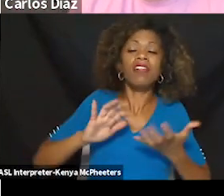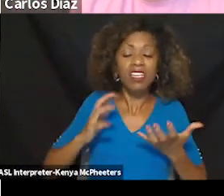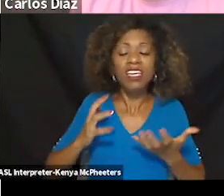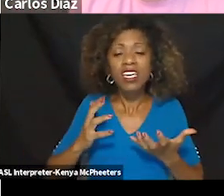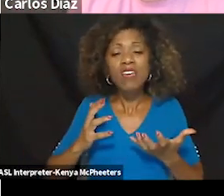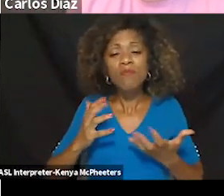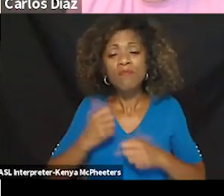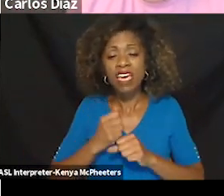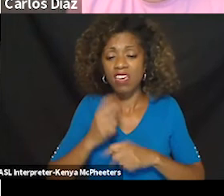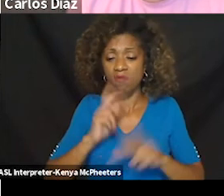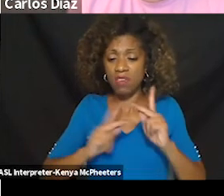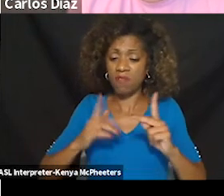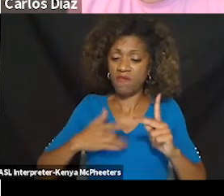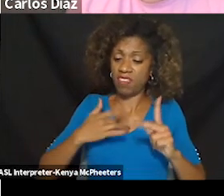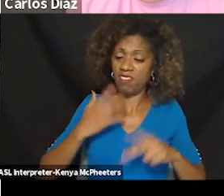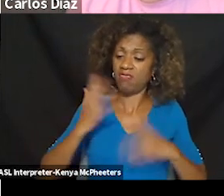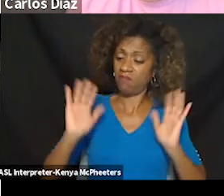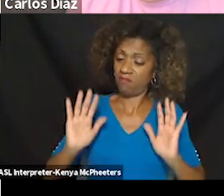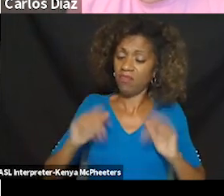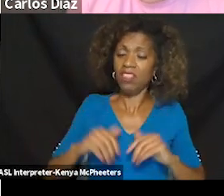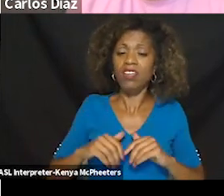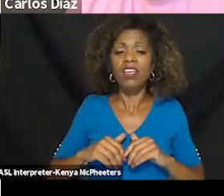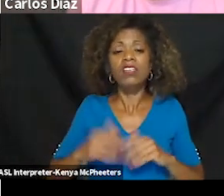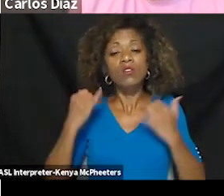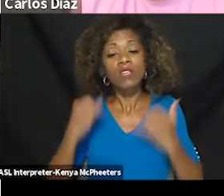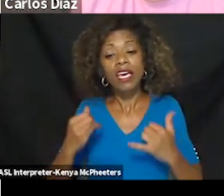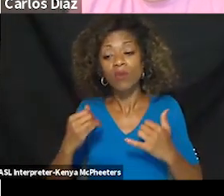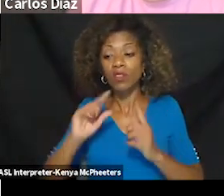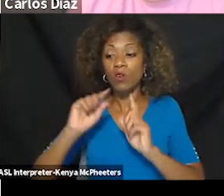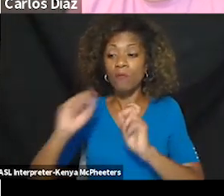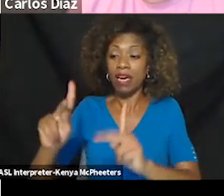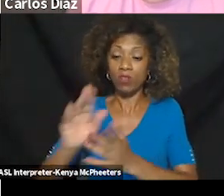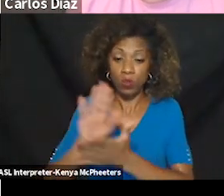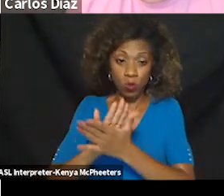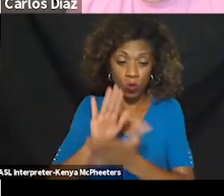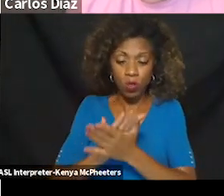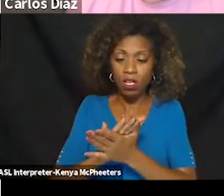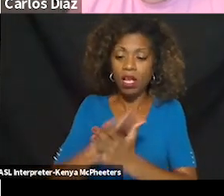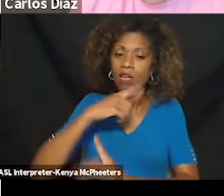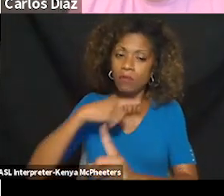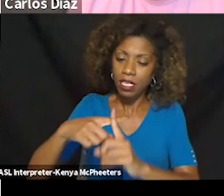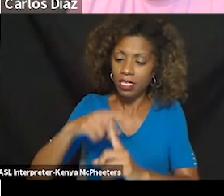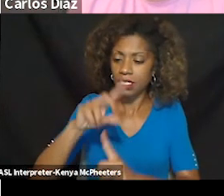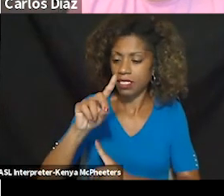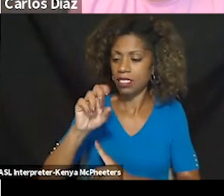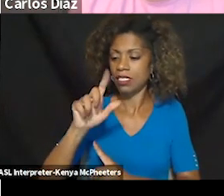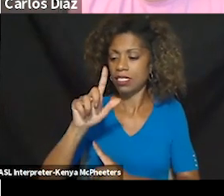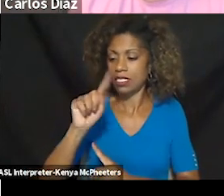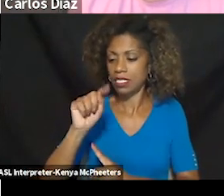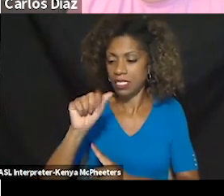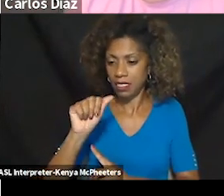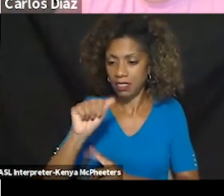others are dealing now with the Delta variant and having to change up strategies in a way that they didn't think they would have to acknowledge